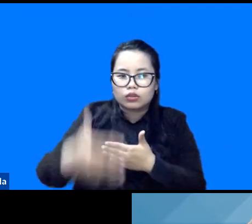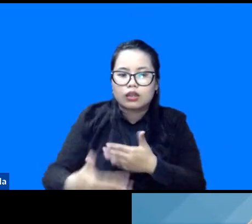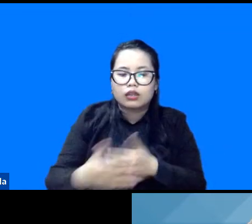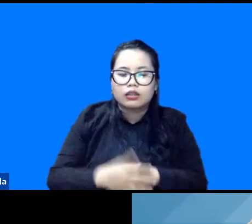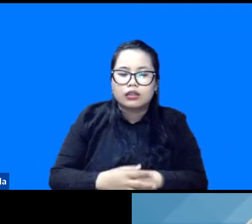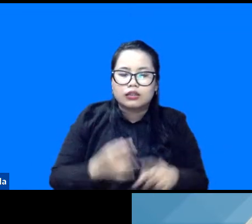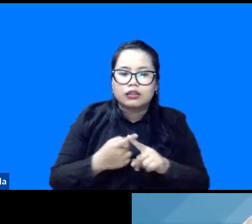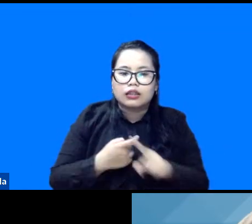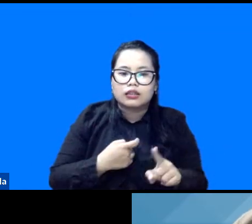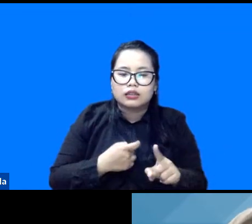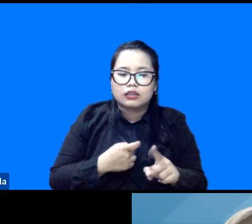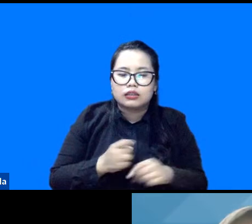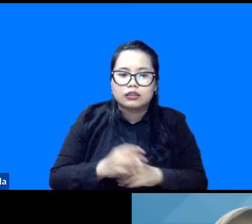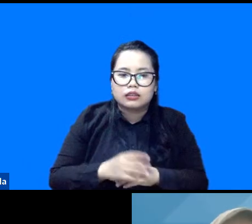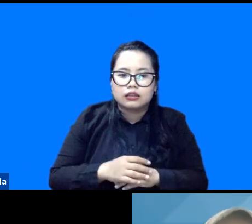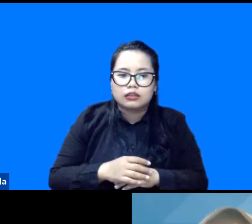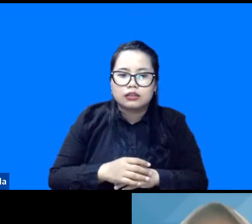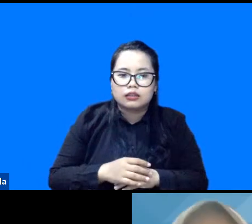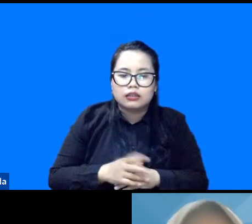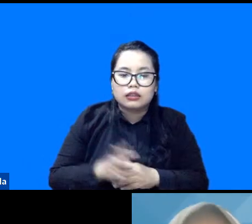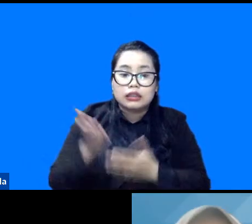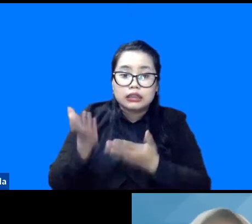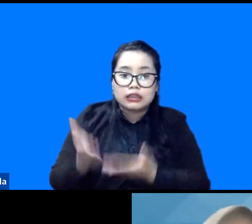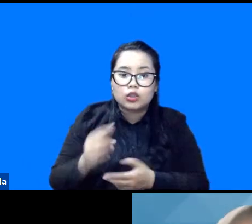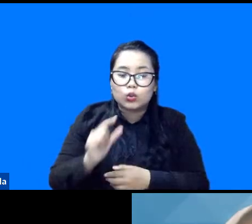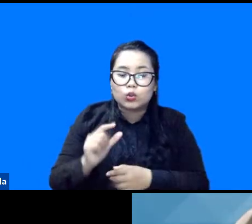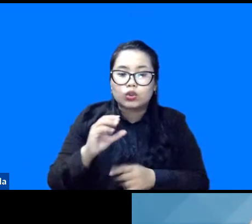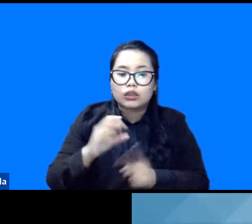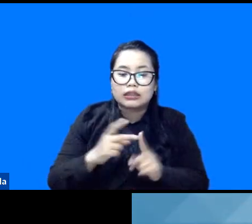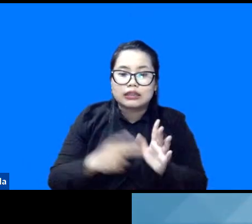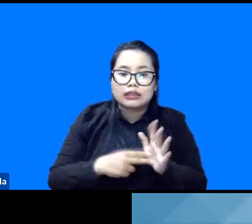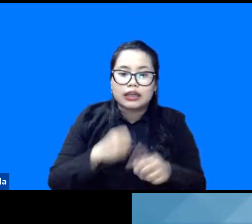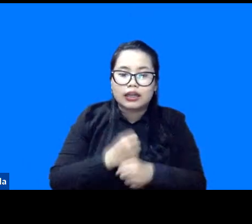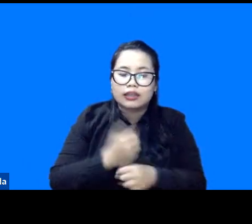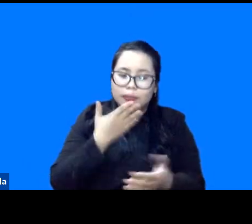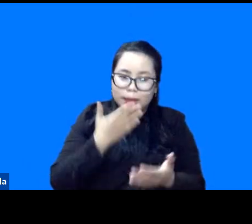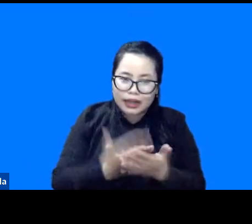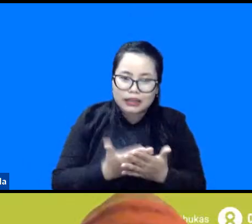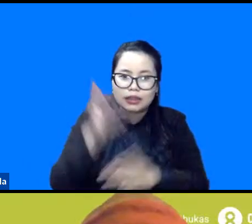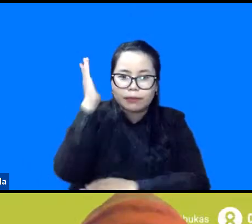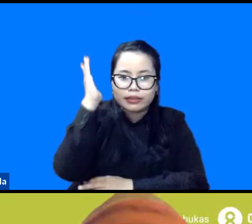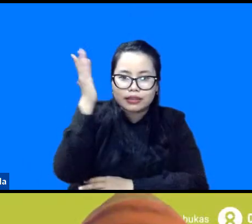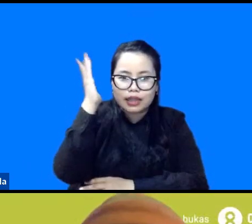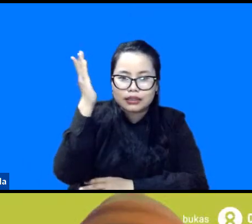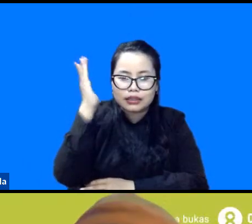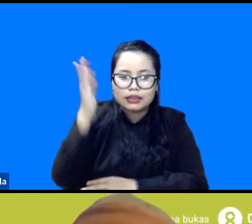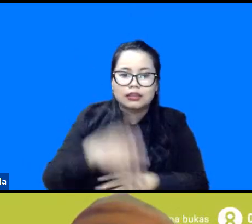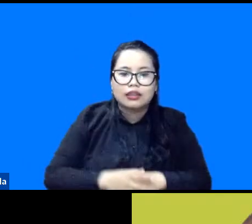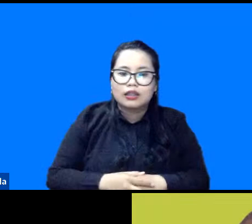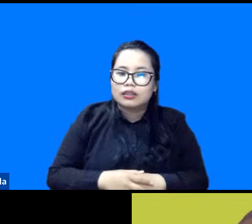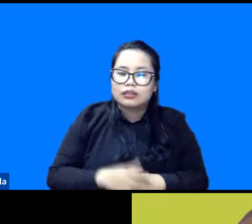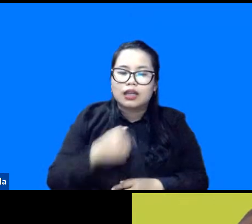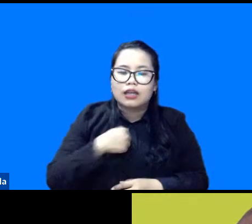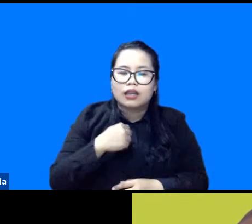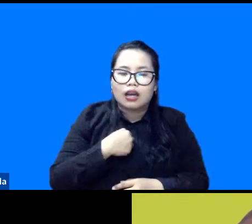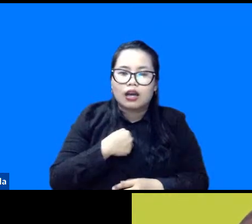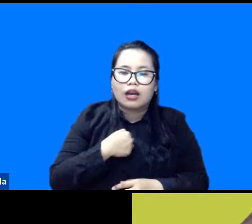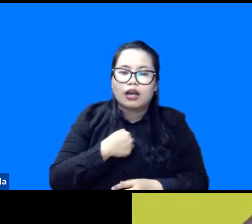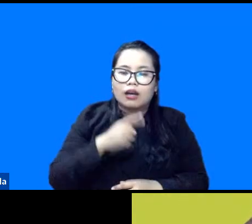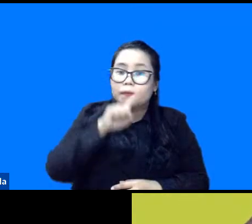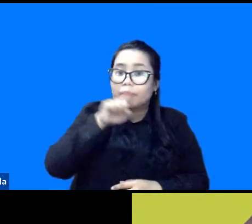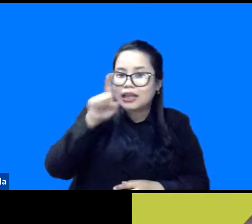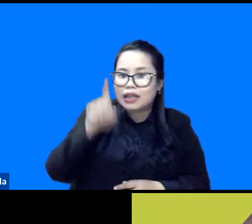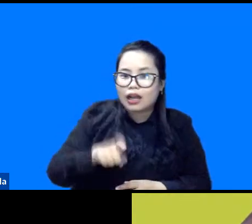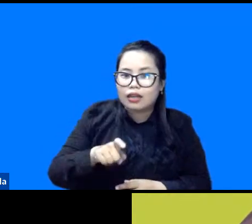Cheng. Thank you so much for your presentation. It was very insightful, but I would like to ask you some questions. How has the